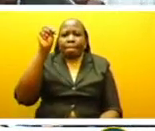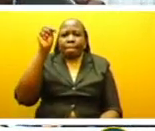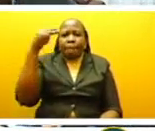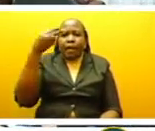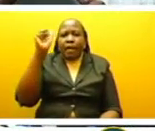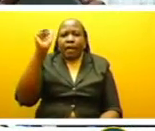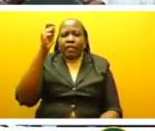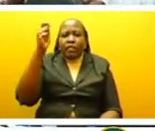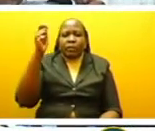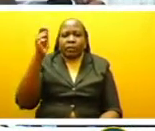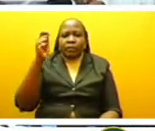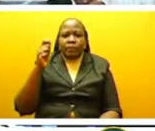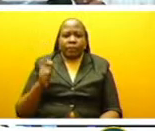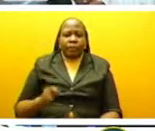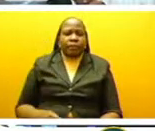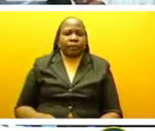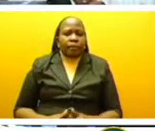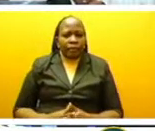My Ladyship,